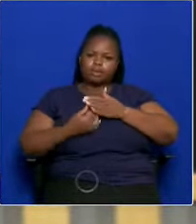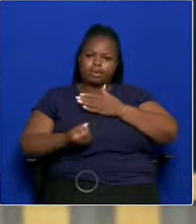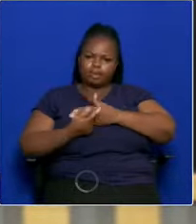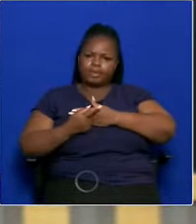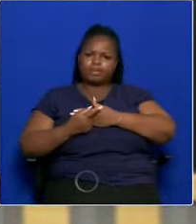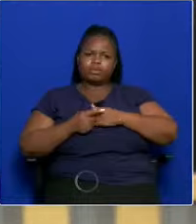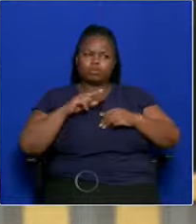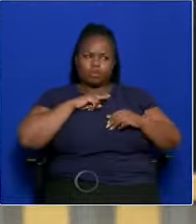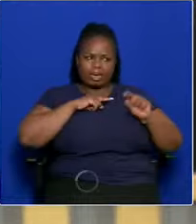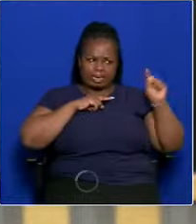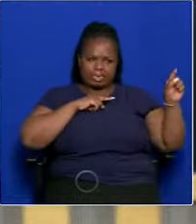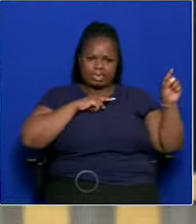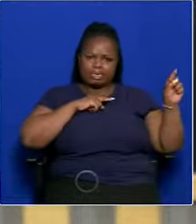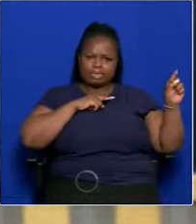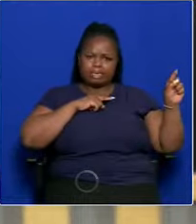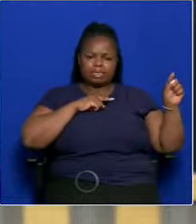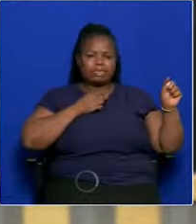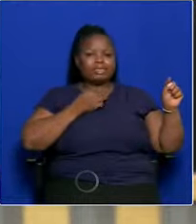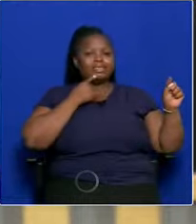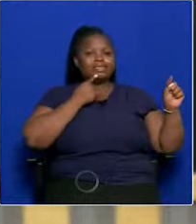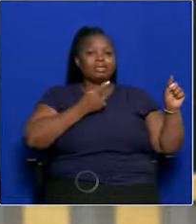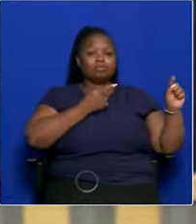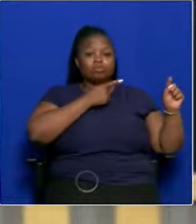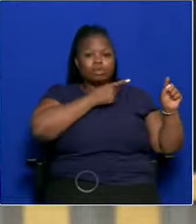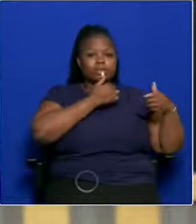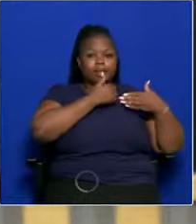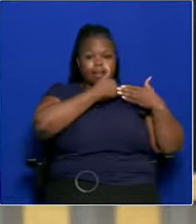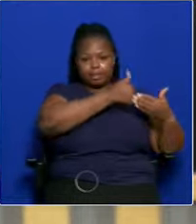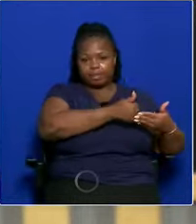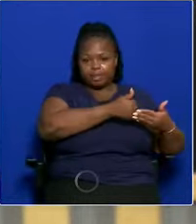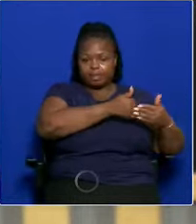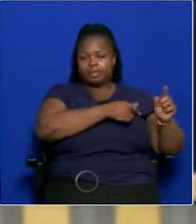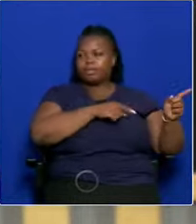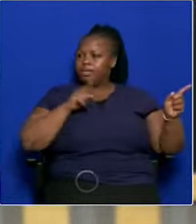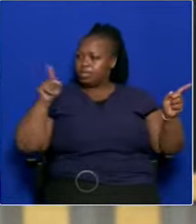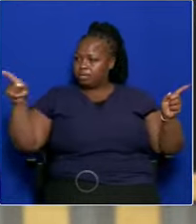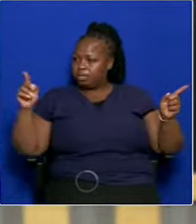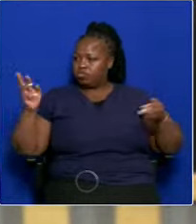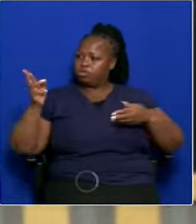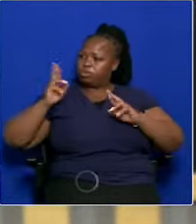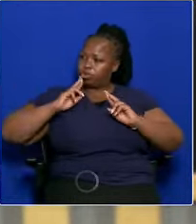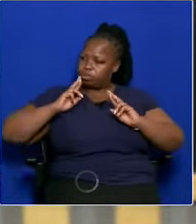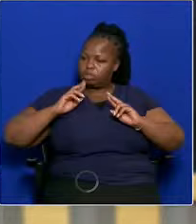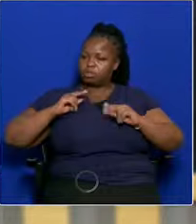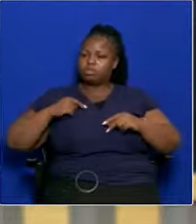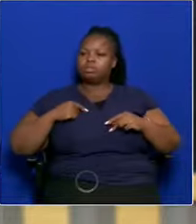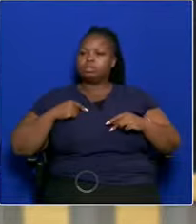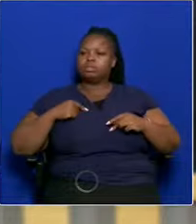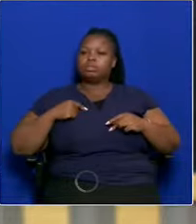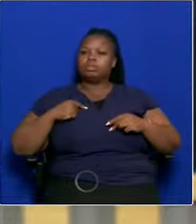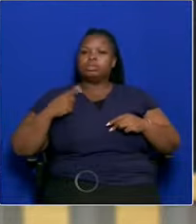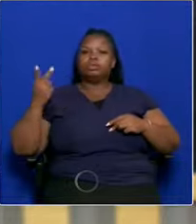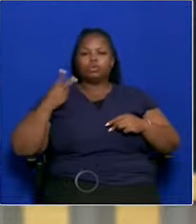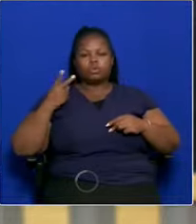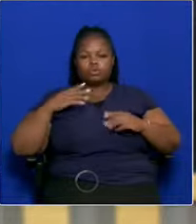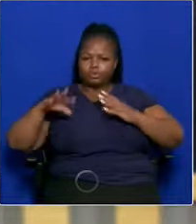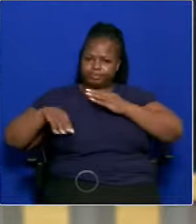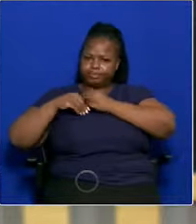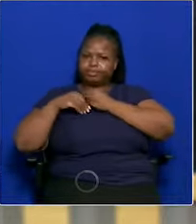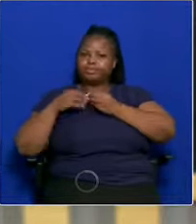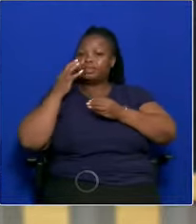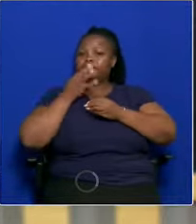asked you to assist him. He gives you a report, and then he does a further report. He says it will be paid